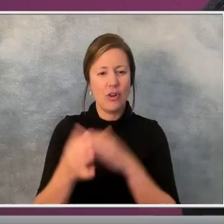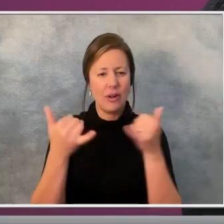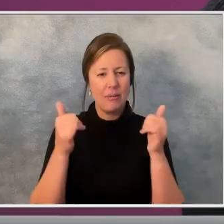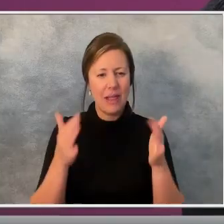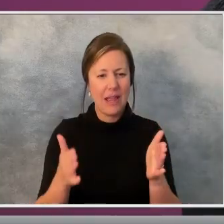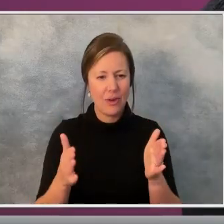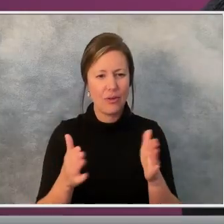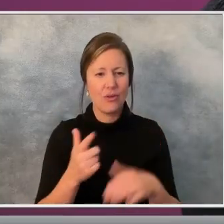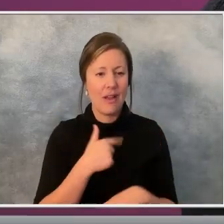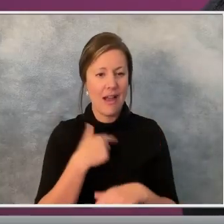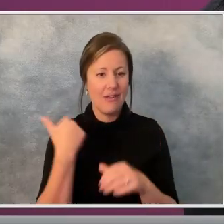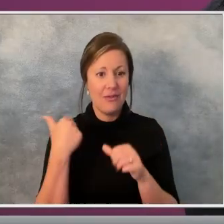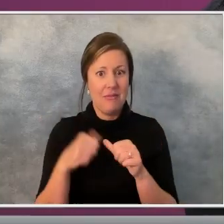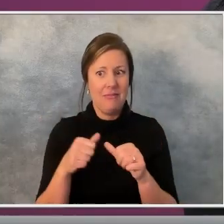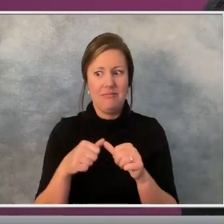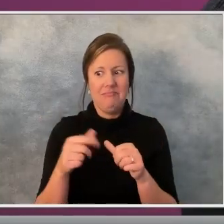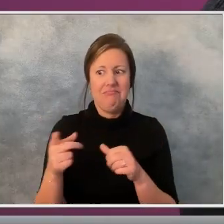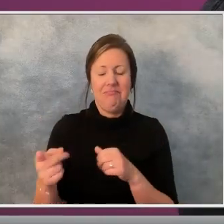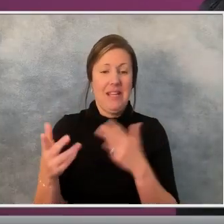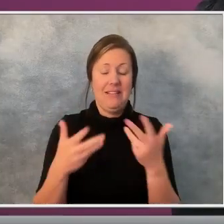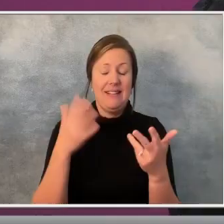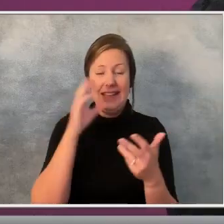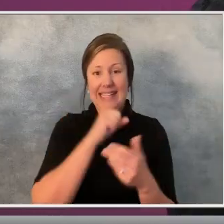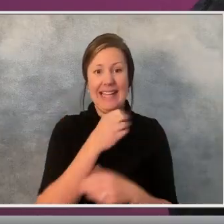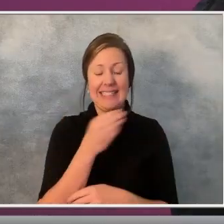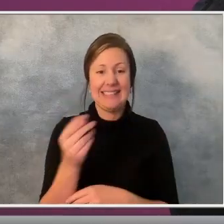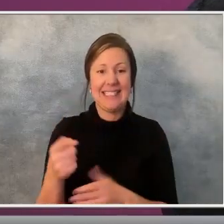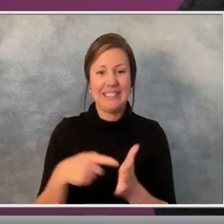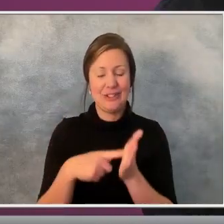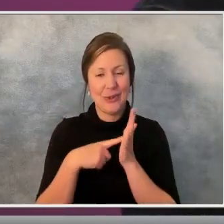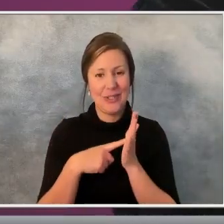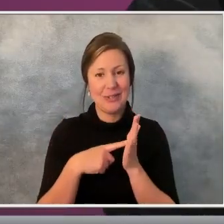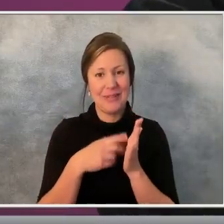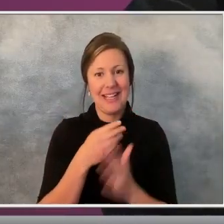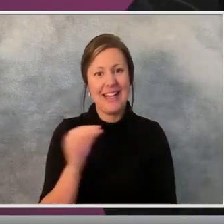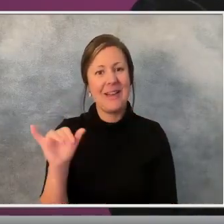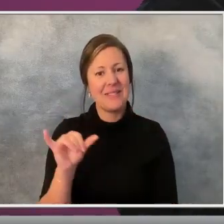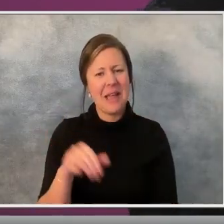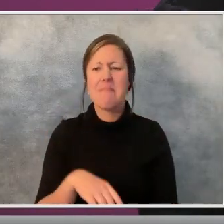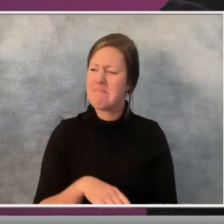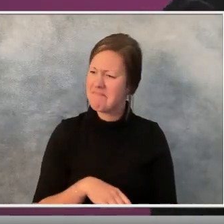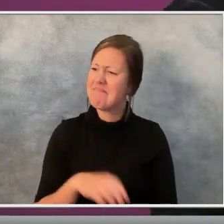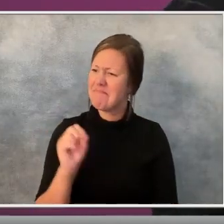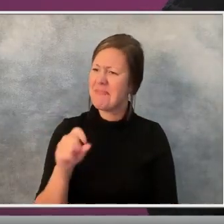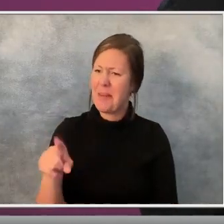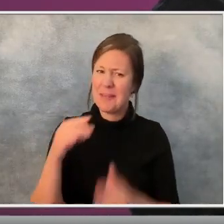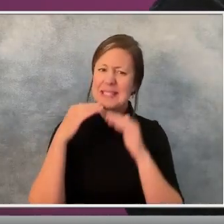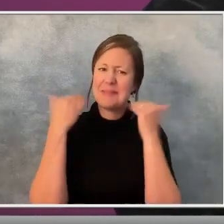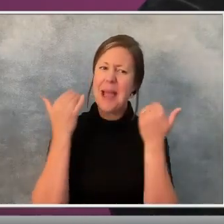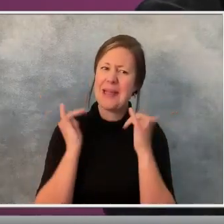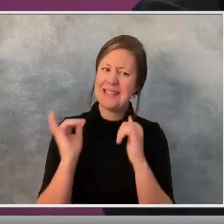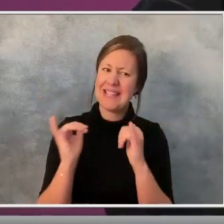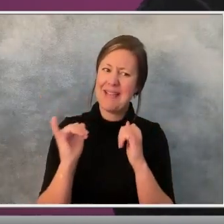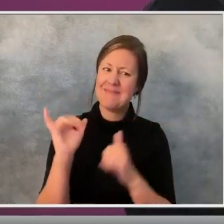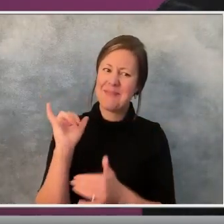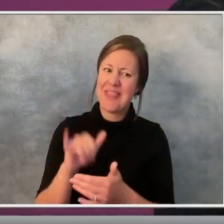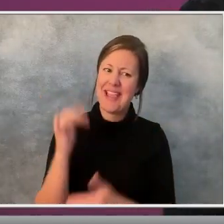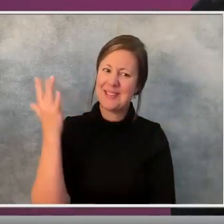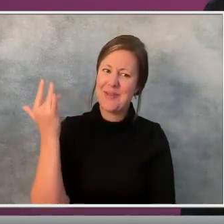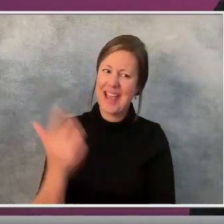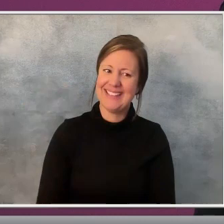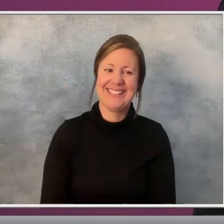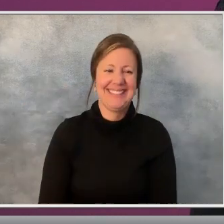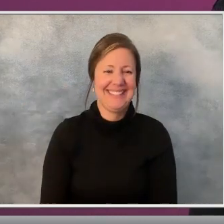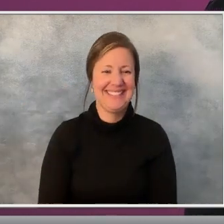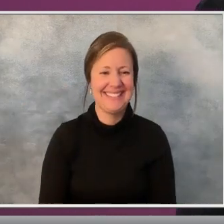reminded him of, you know. And he showed it to me, and I was like, man, yep, he smells exactly like me, you know what I'm saying? It's like, yep, yeah,